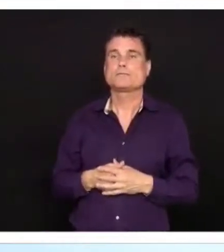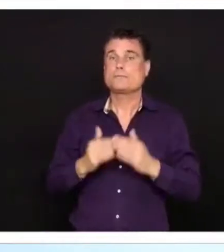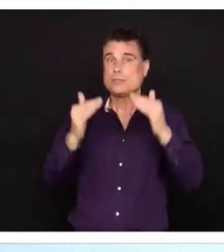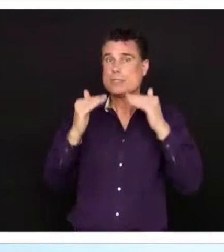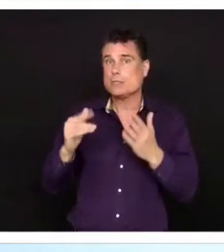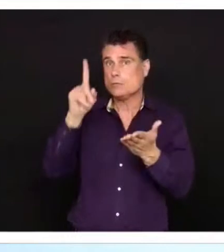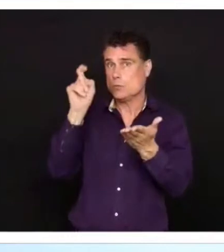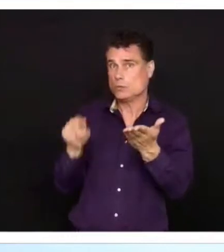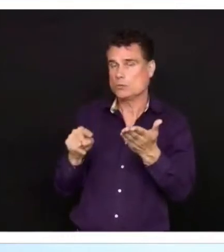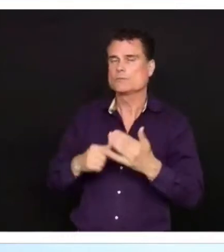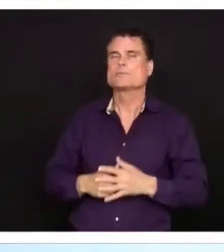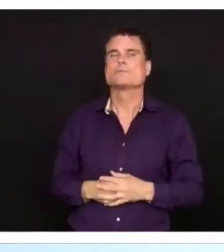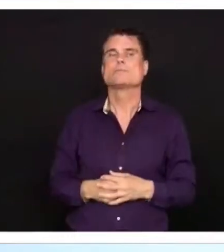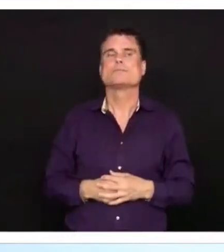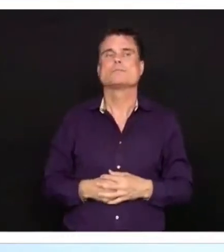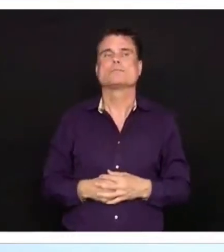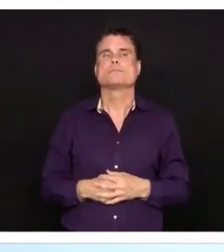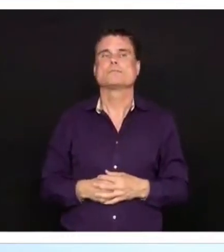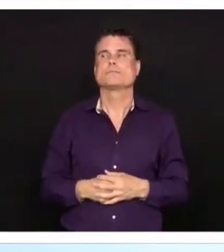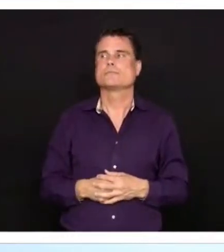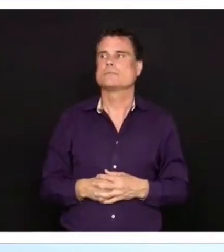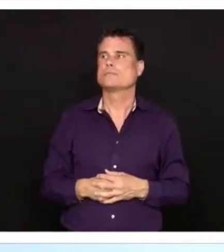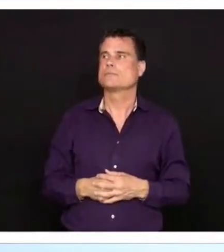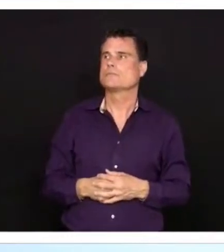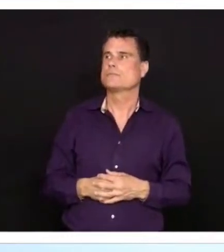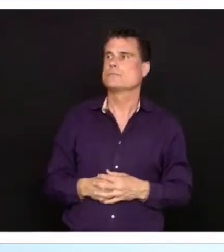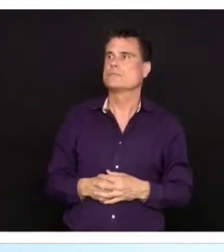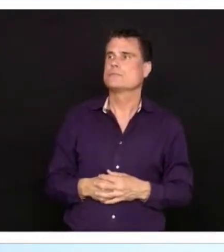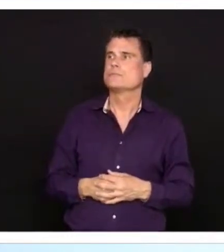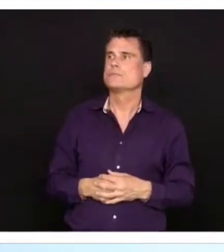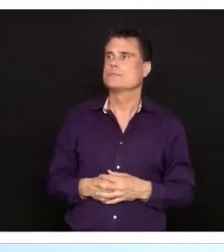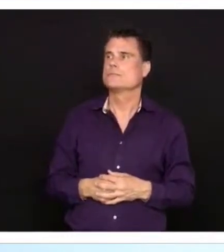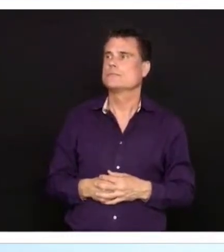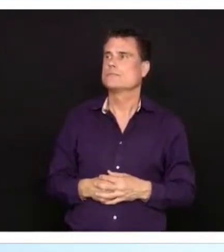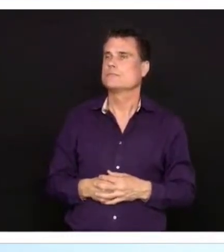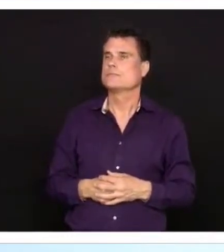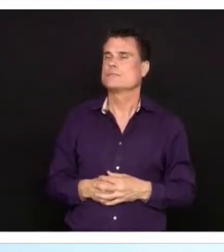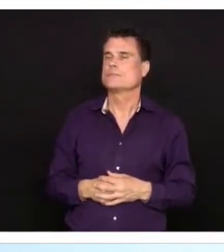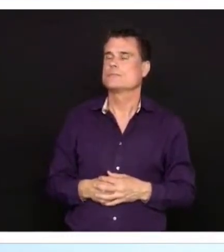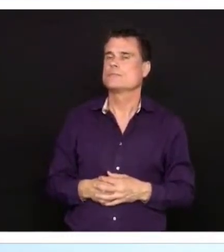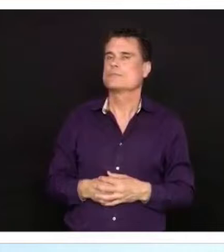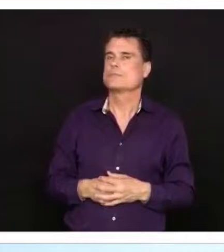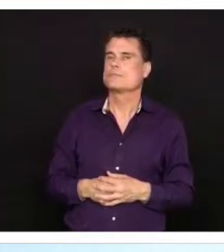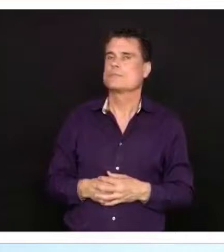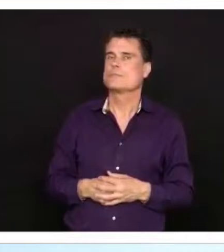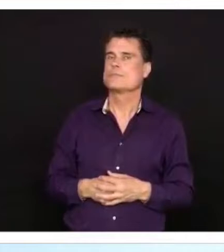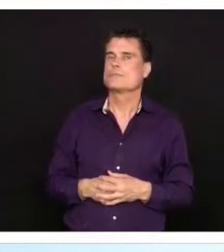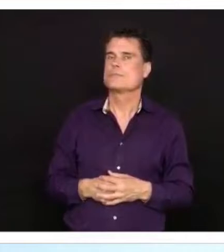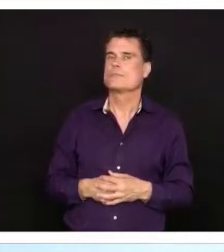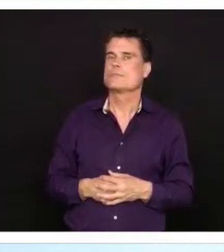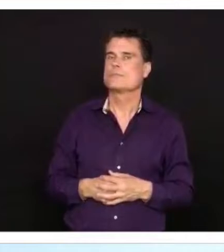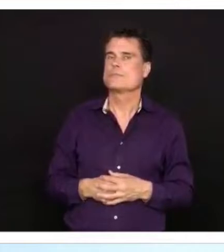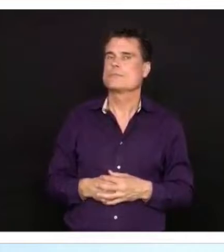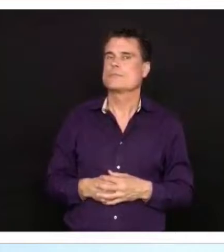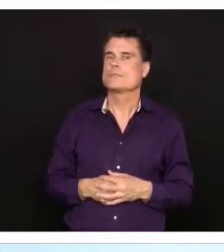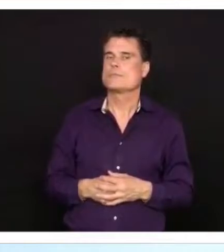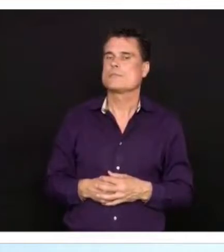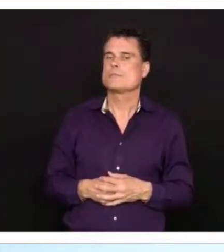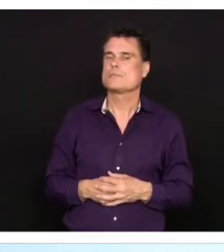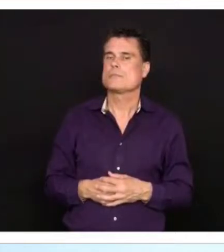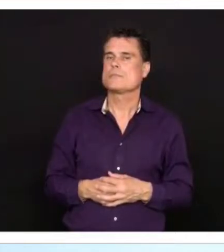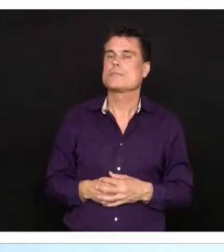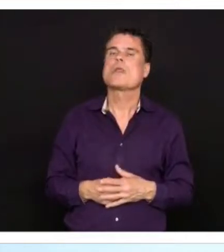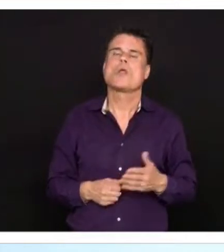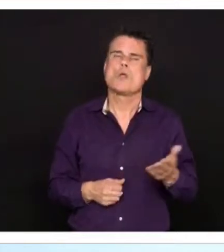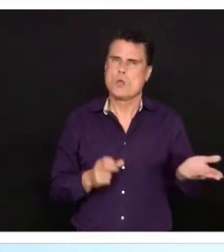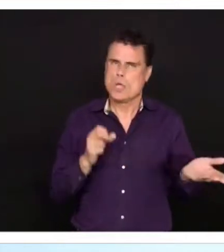Just a little bit more, and you talked about this in the technical briefing earlier about, and you're saying that life is going to not look like normal for a very long time, but